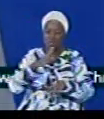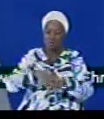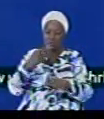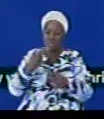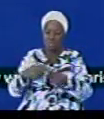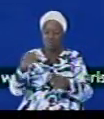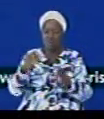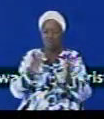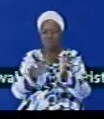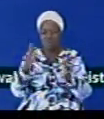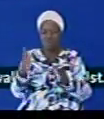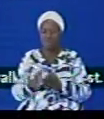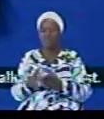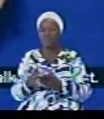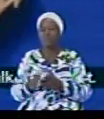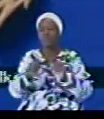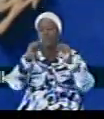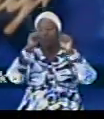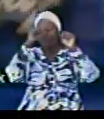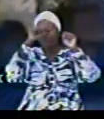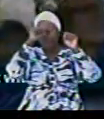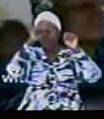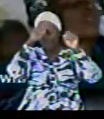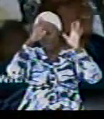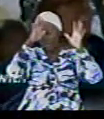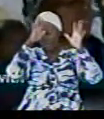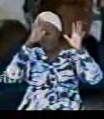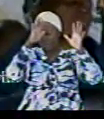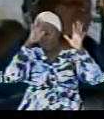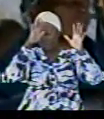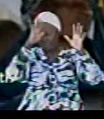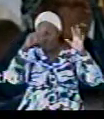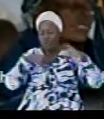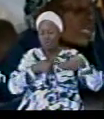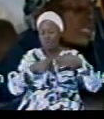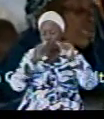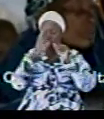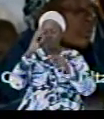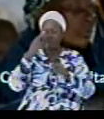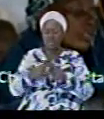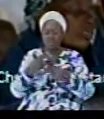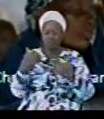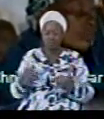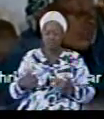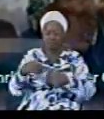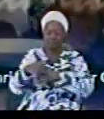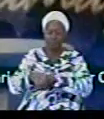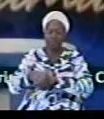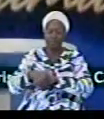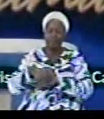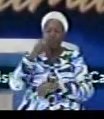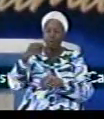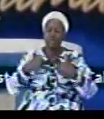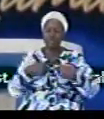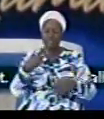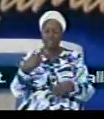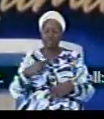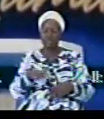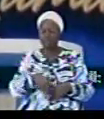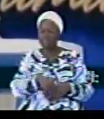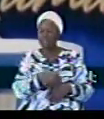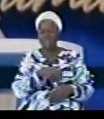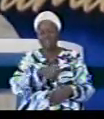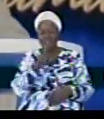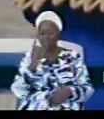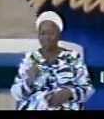name of Jesus. Father, we bless your name tonight. You have said whosoever